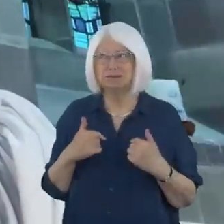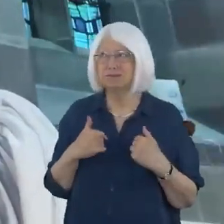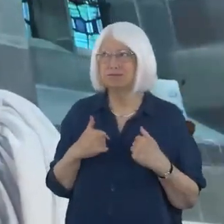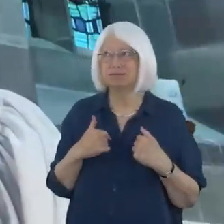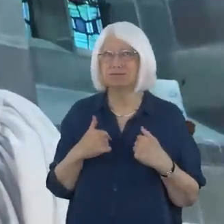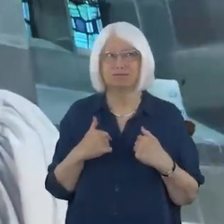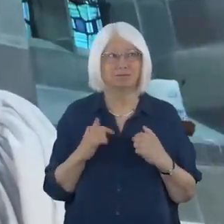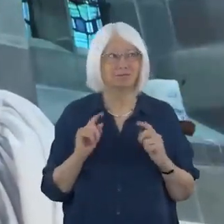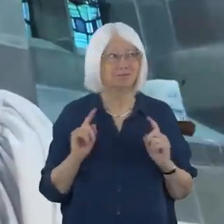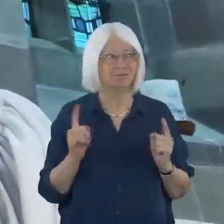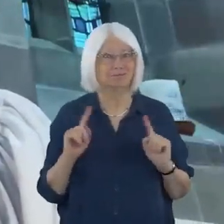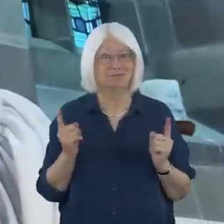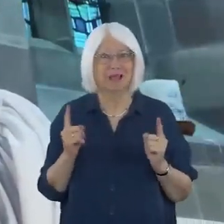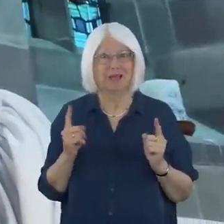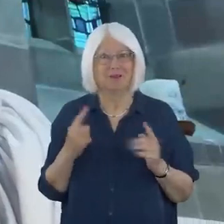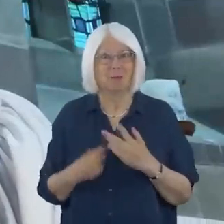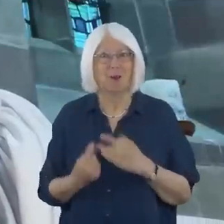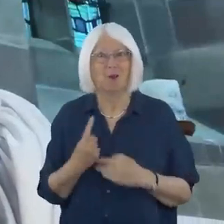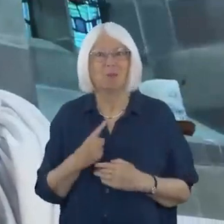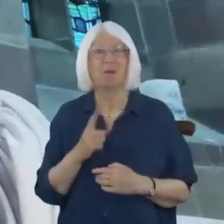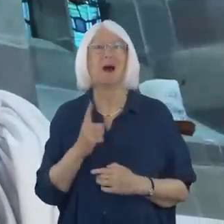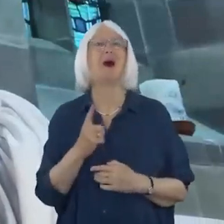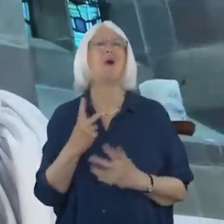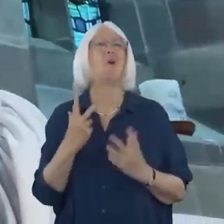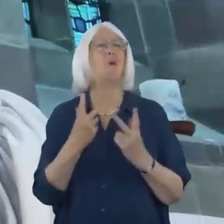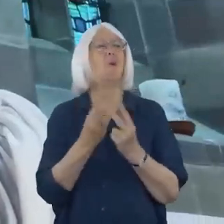that I would be undertaking alone.